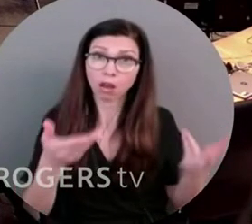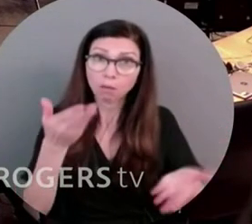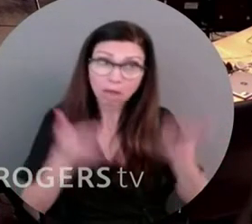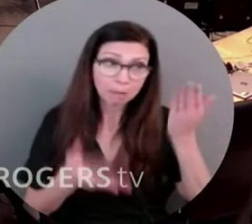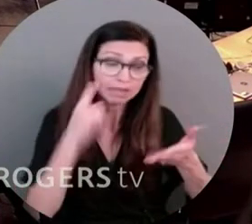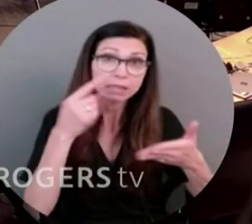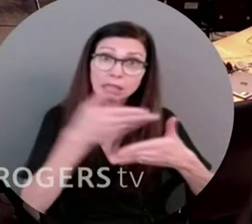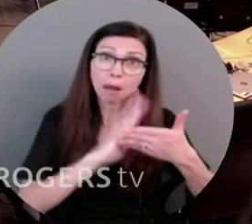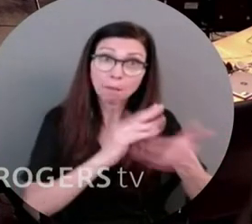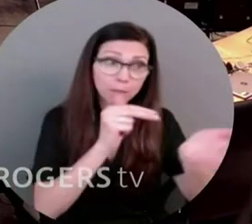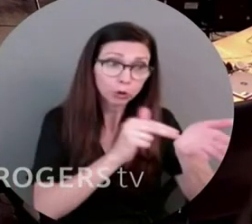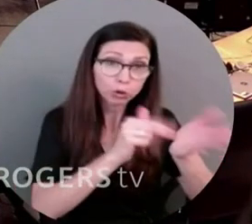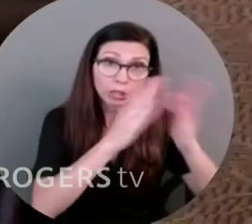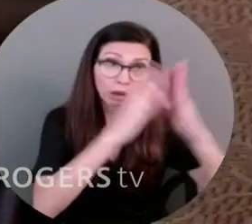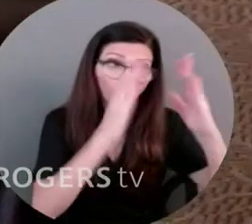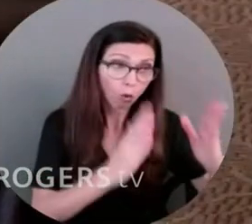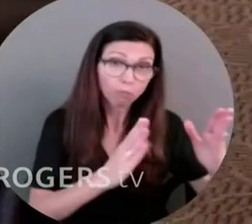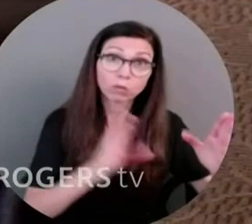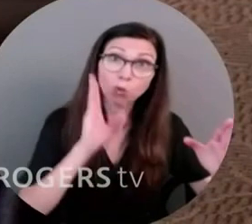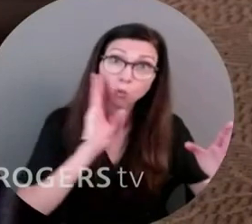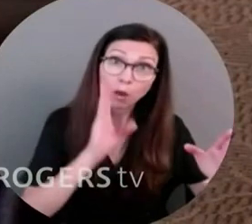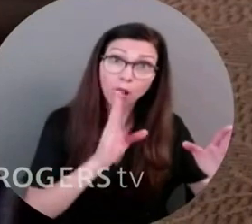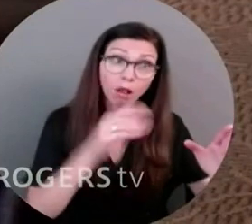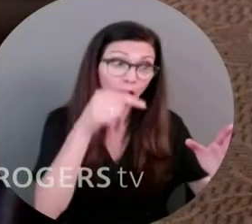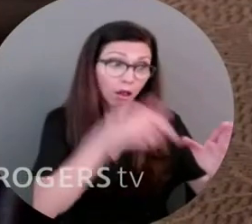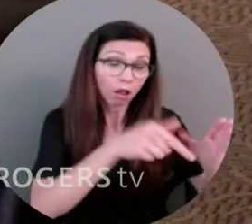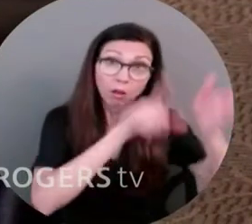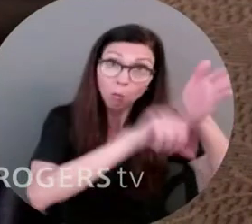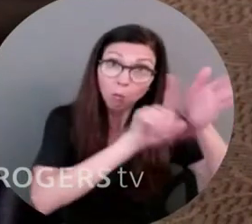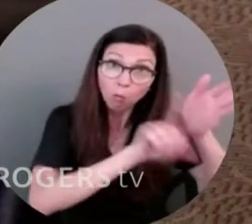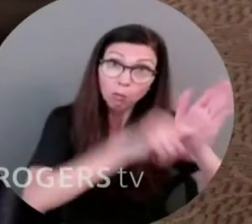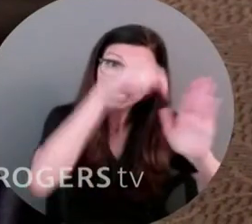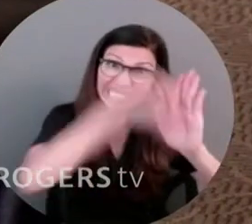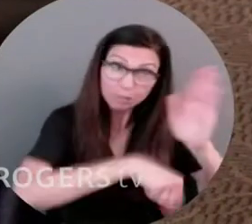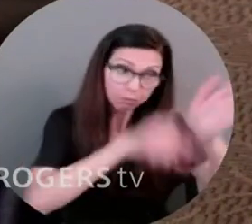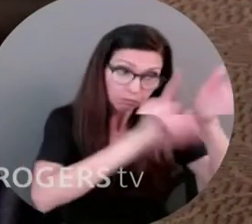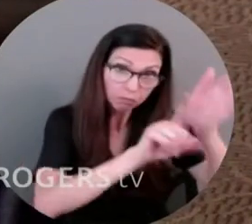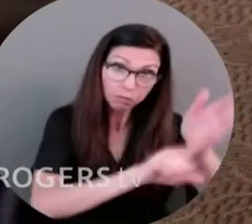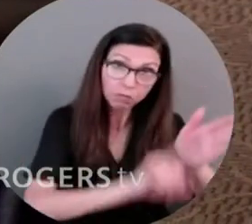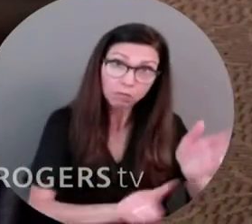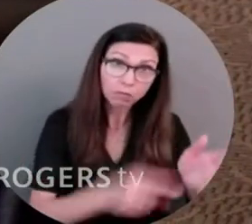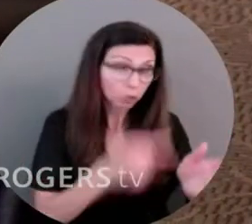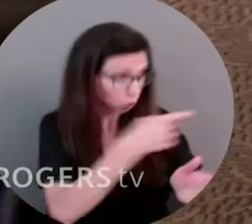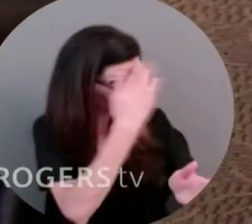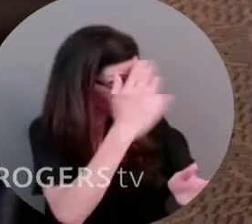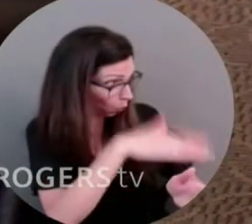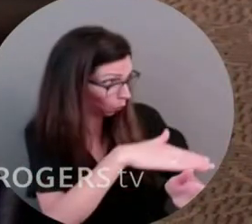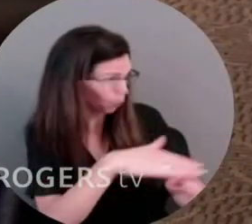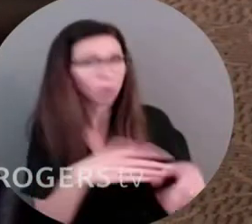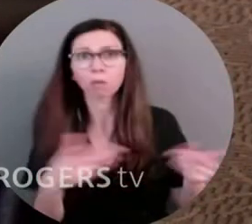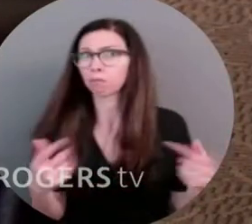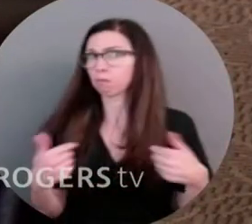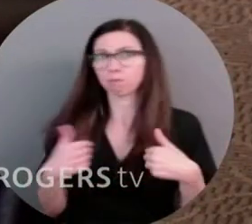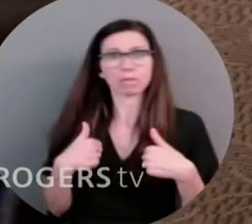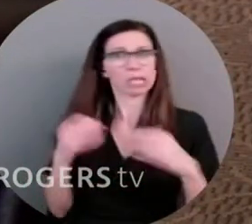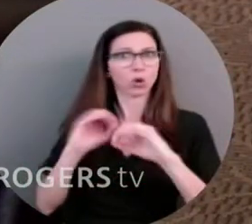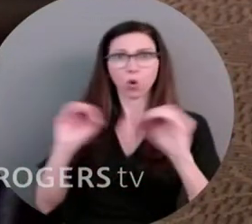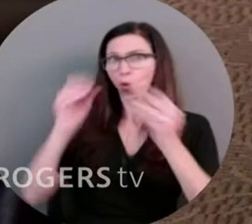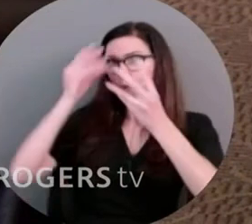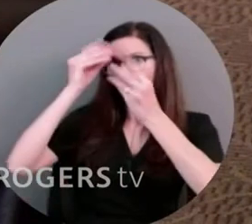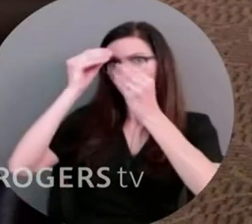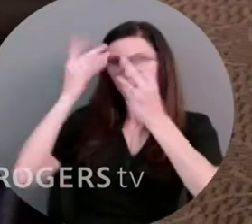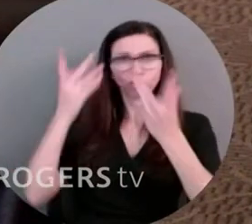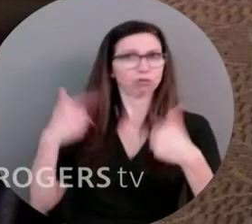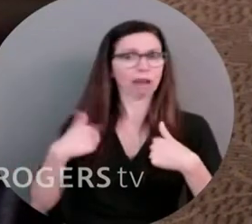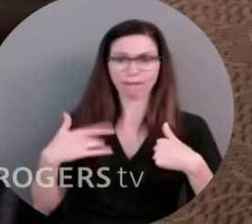local homes? I don't have any information that any Ottawa homes are the ones that are on a list